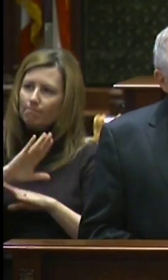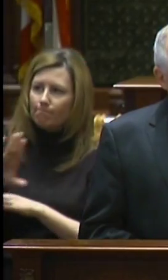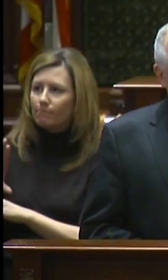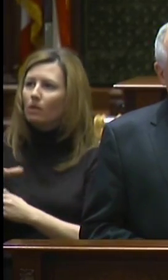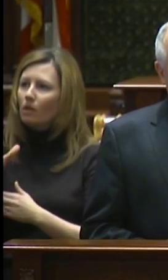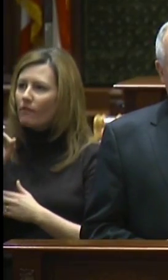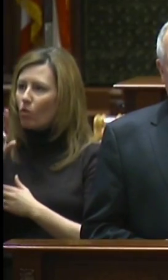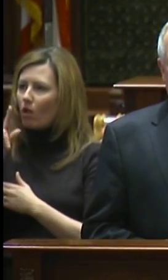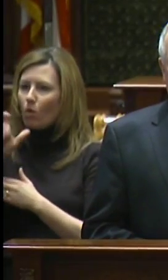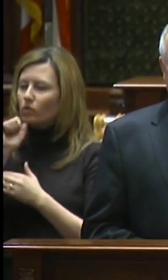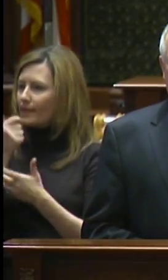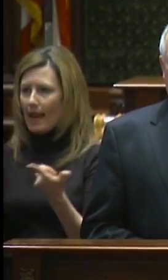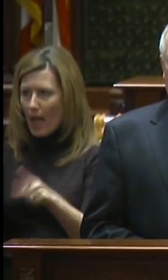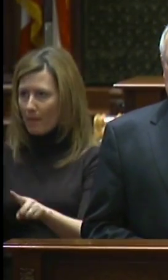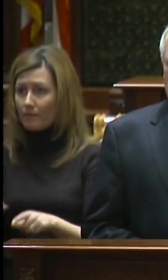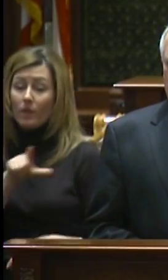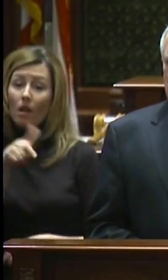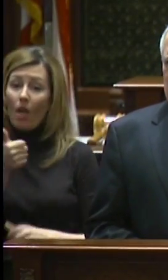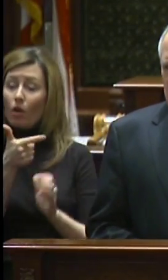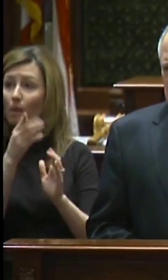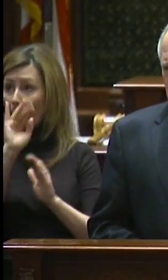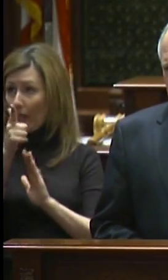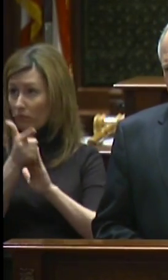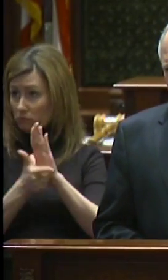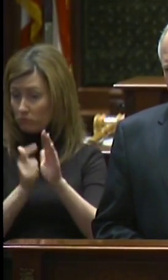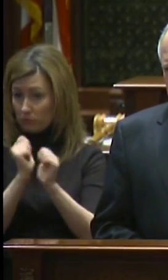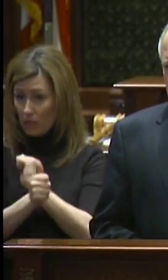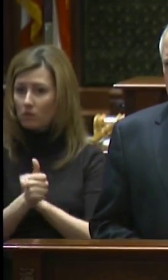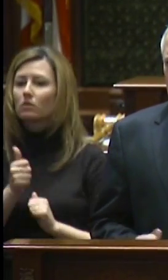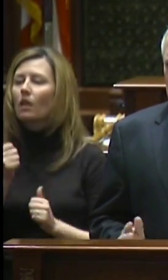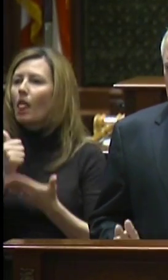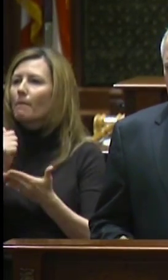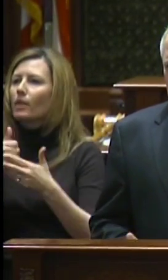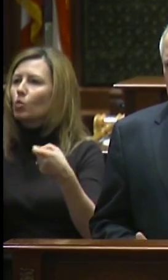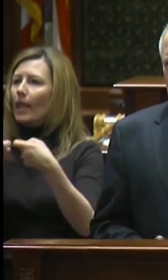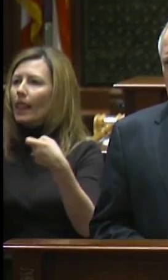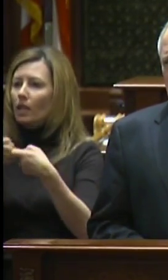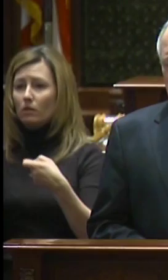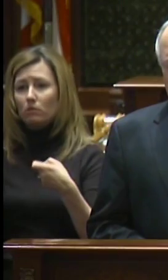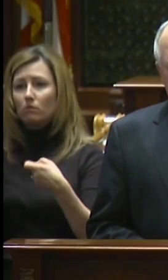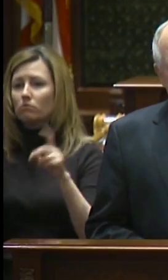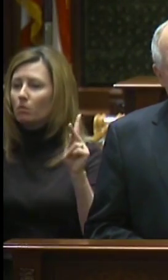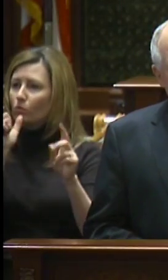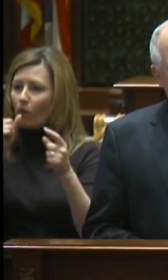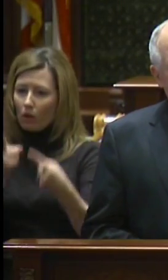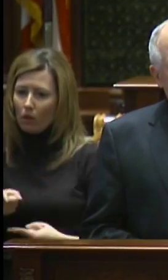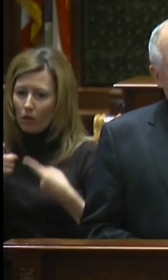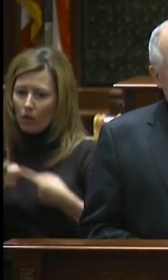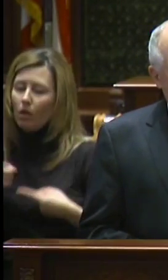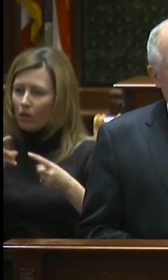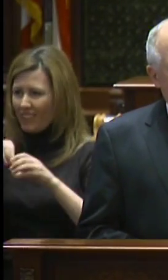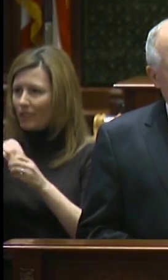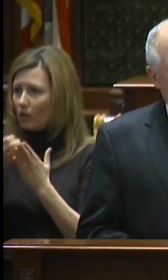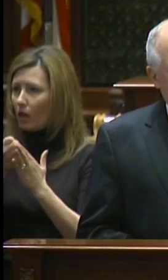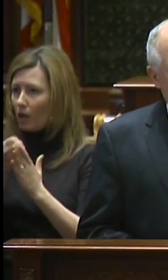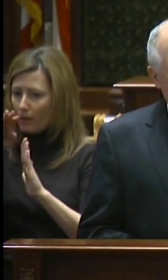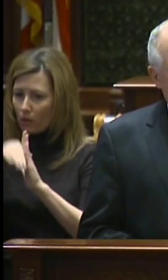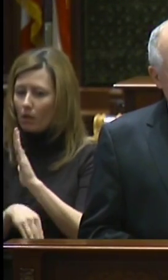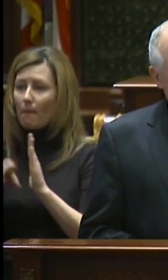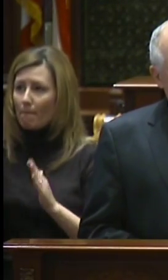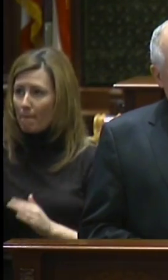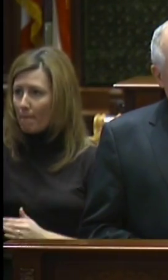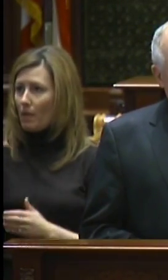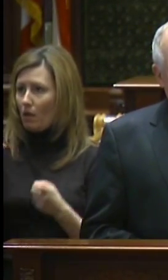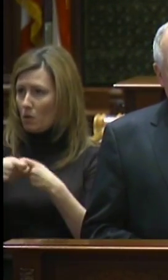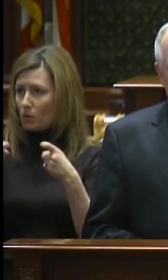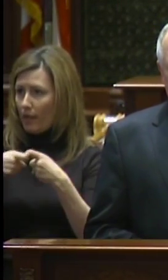Another landmark bill that we passed was to help utility consumers, people who are struggling in a tough recession, paying their utility